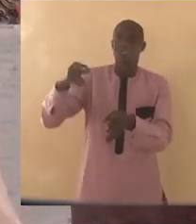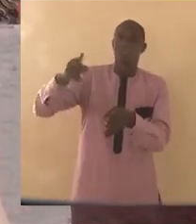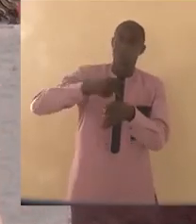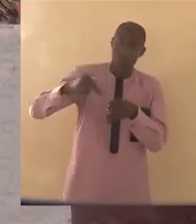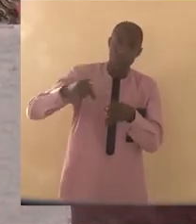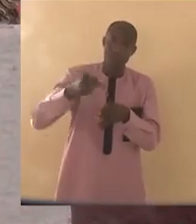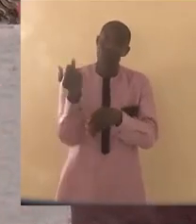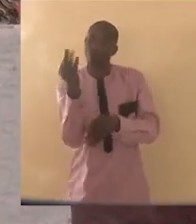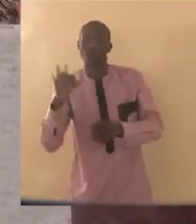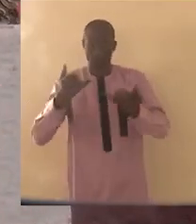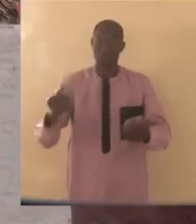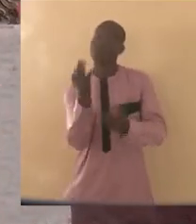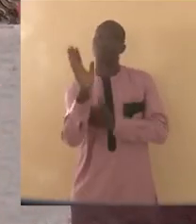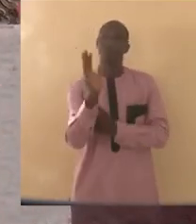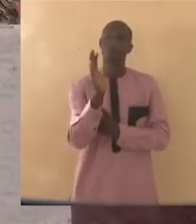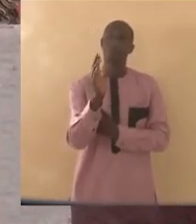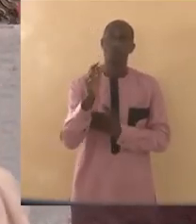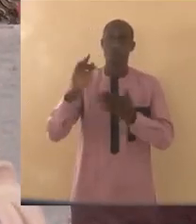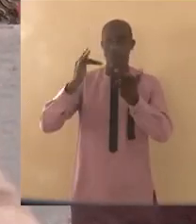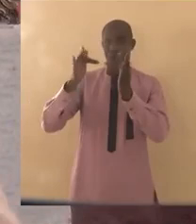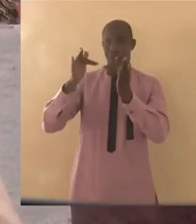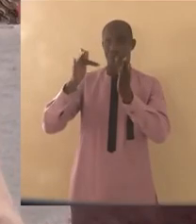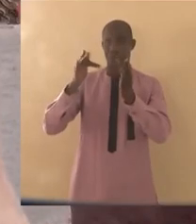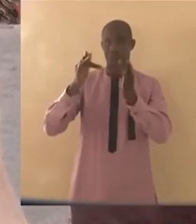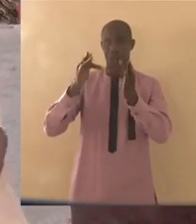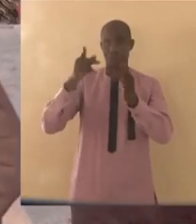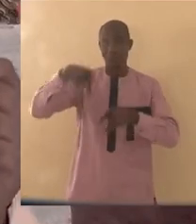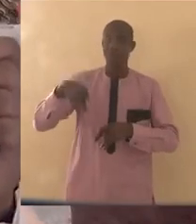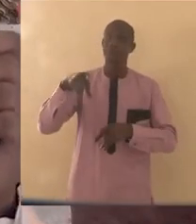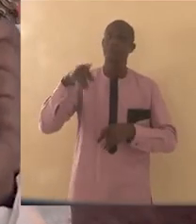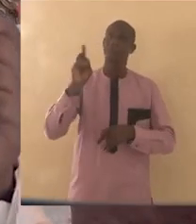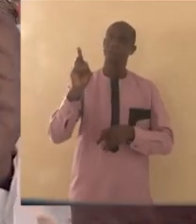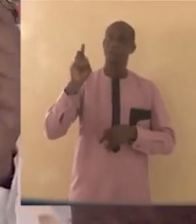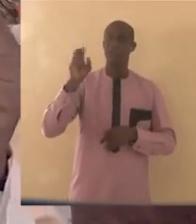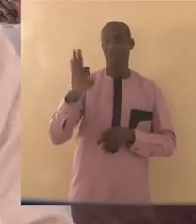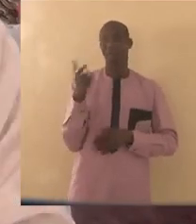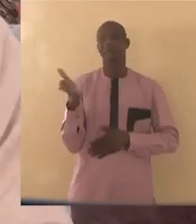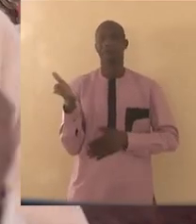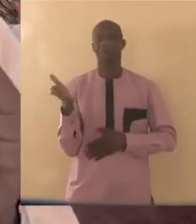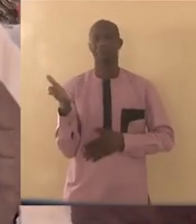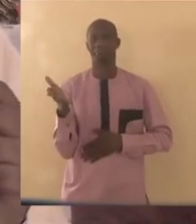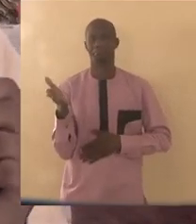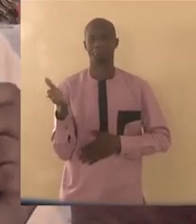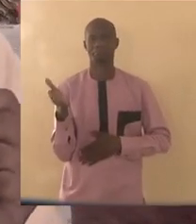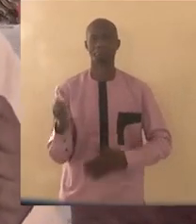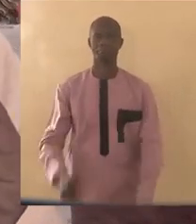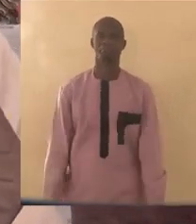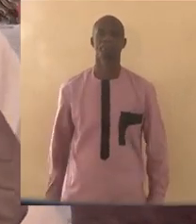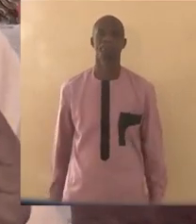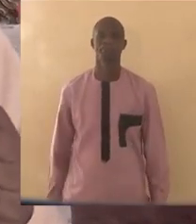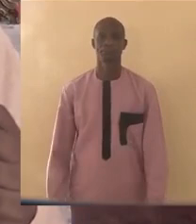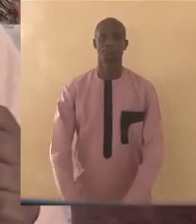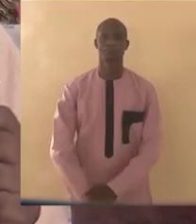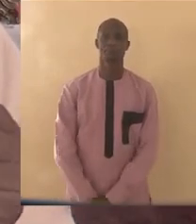The Practice of the Presence of God. Google it. There are PDF copies which you can download. Excellent.